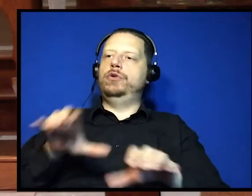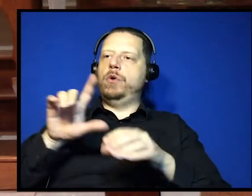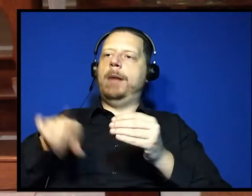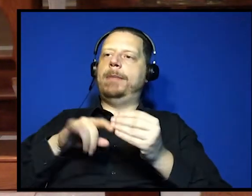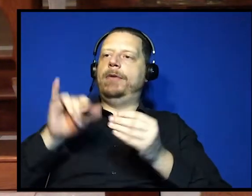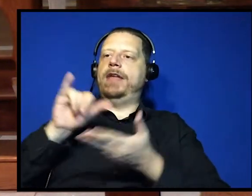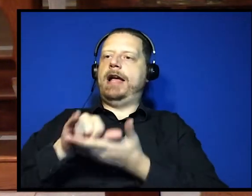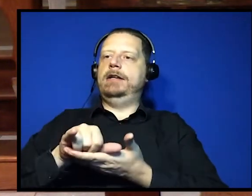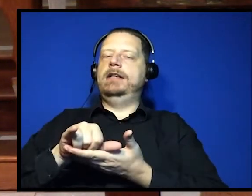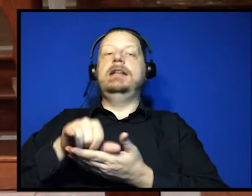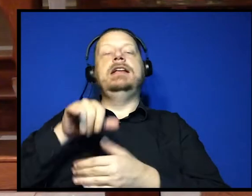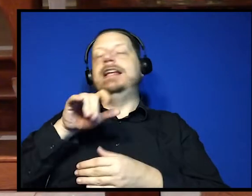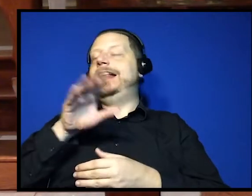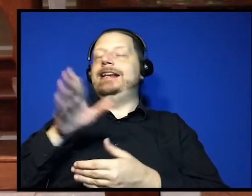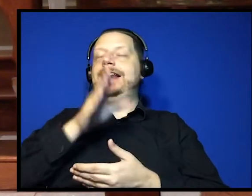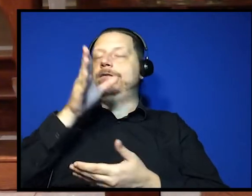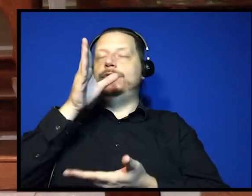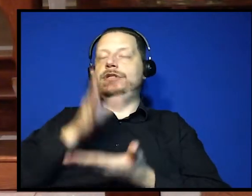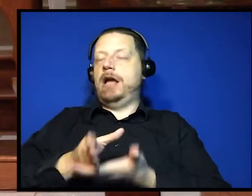It never stops.